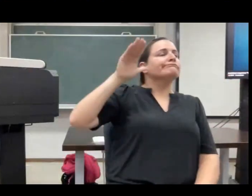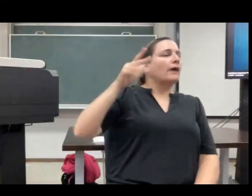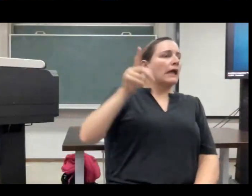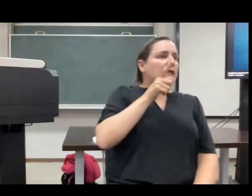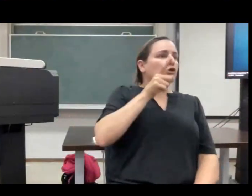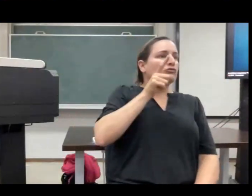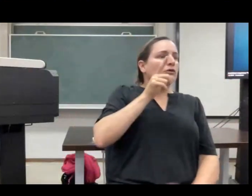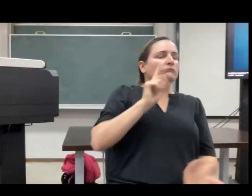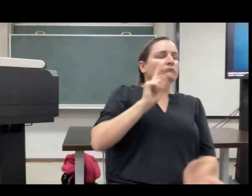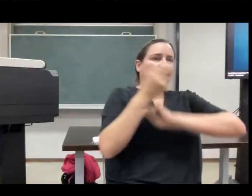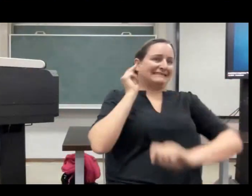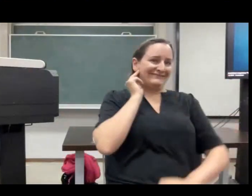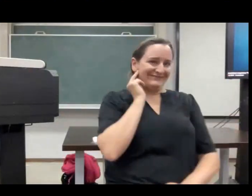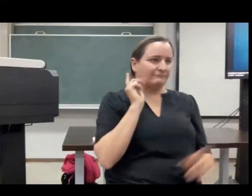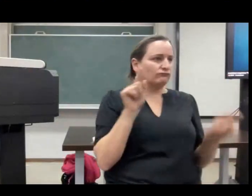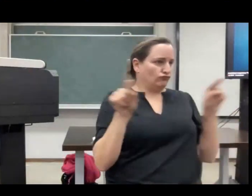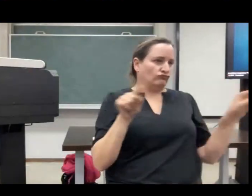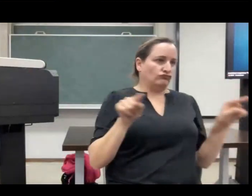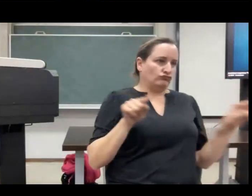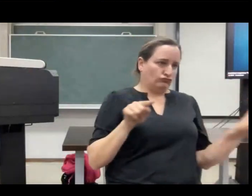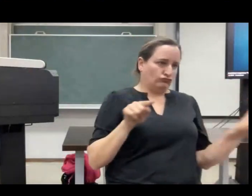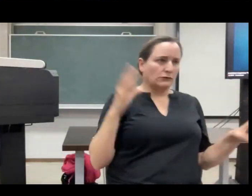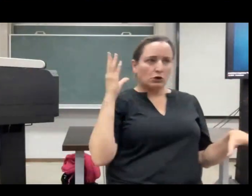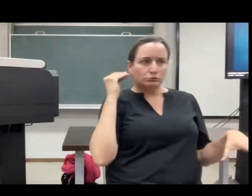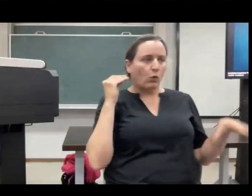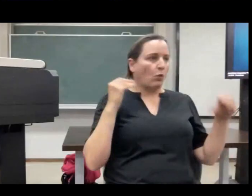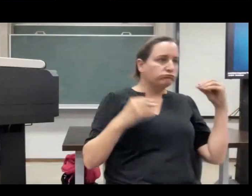quite crucial.